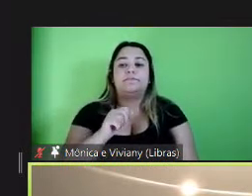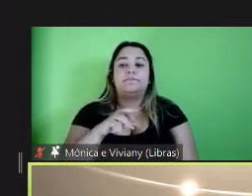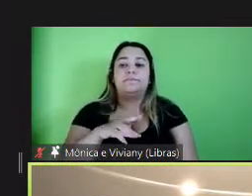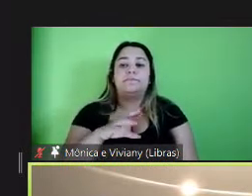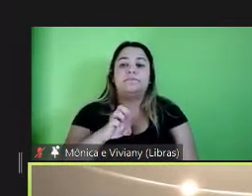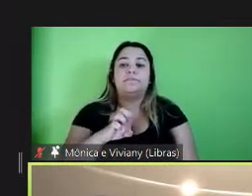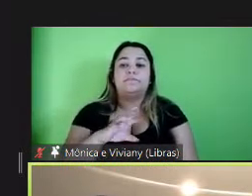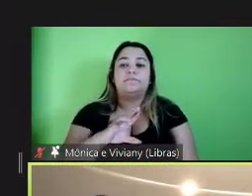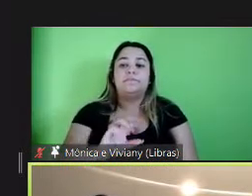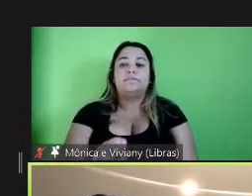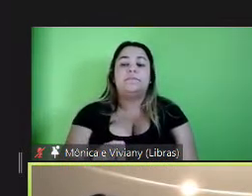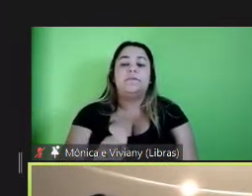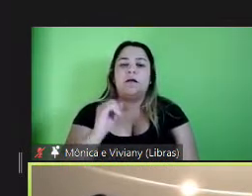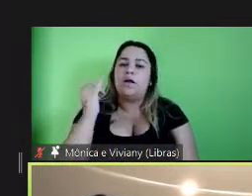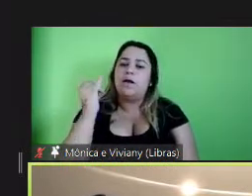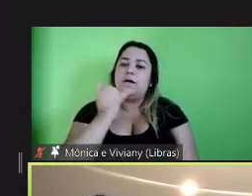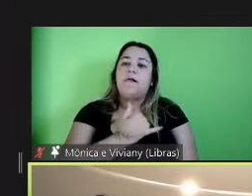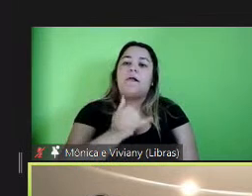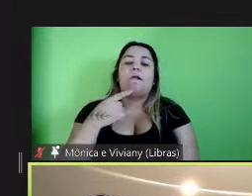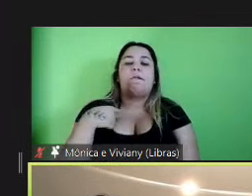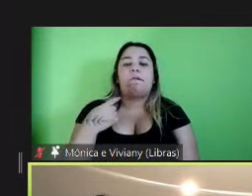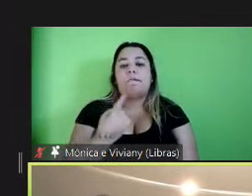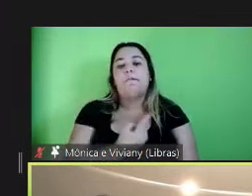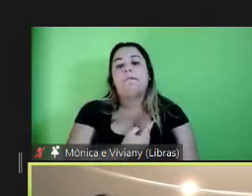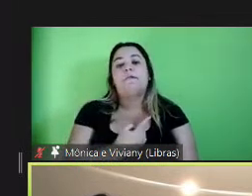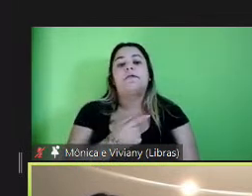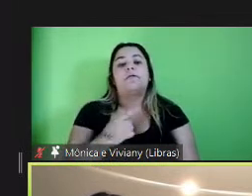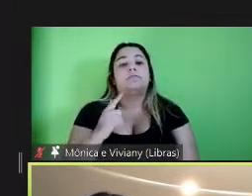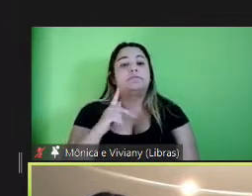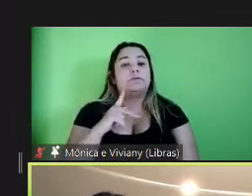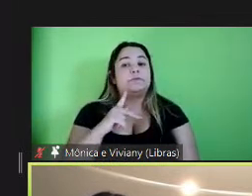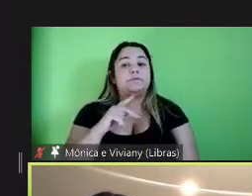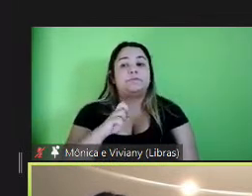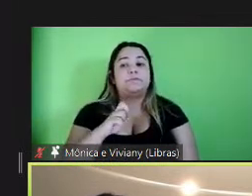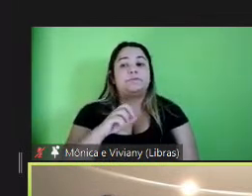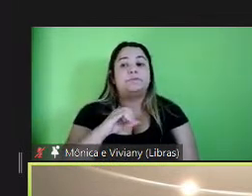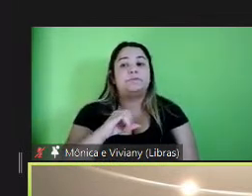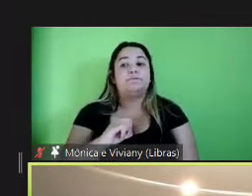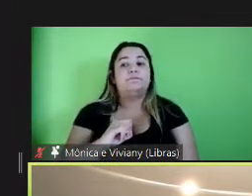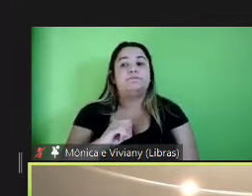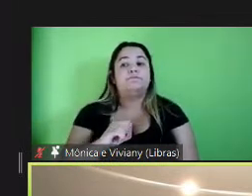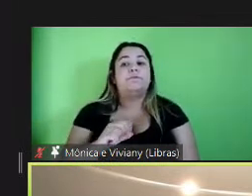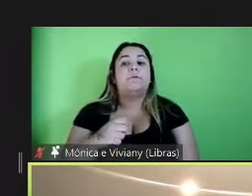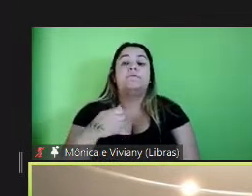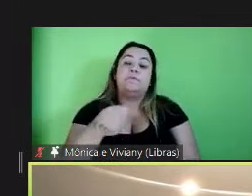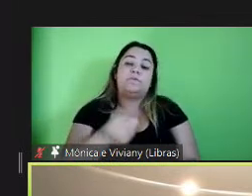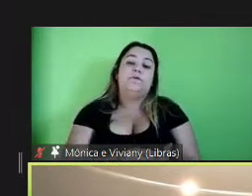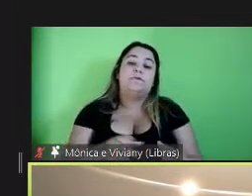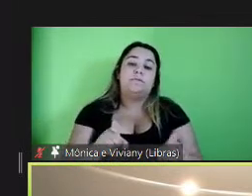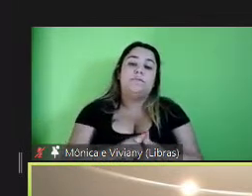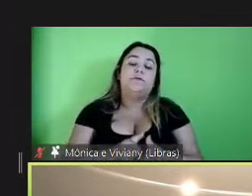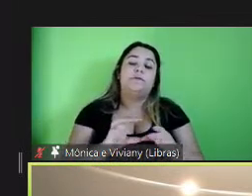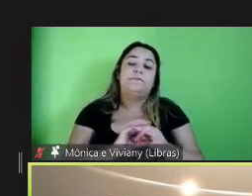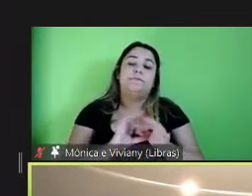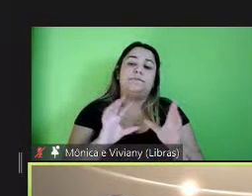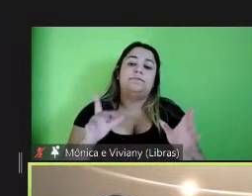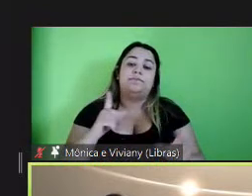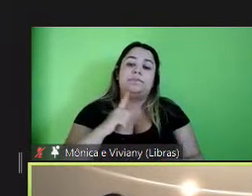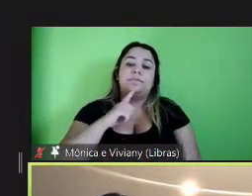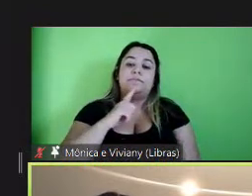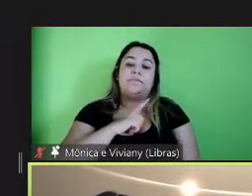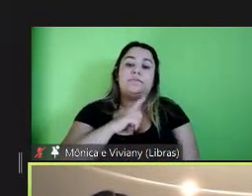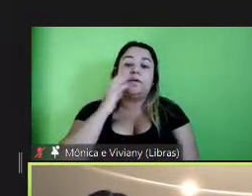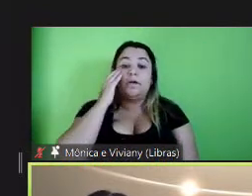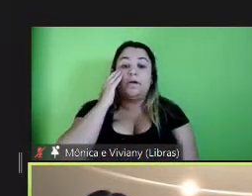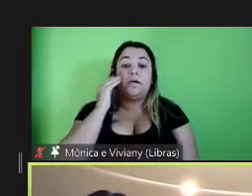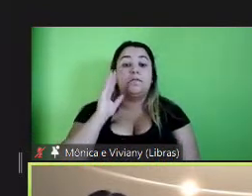and purpose that we established through our whole systems working, and allowed us really to have many more partners and to be more